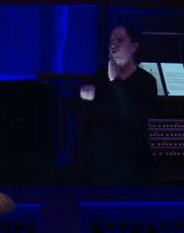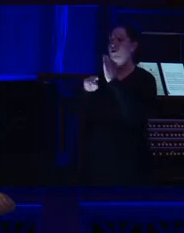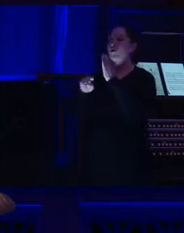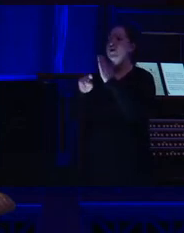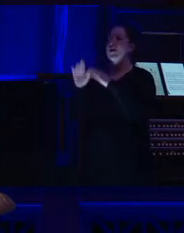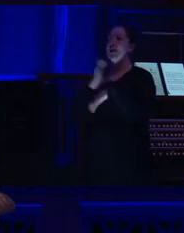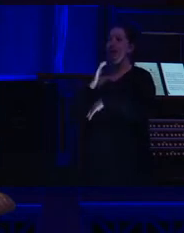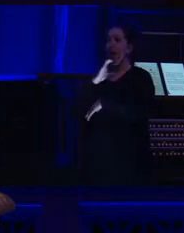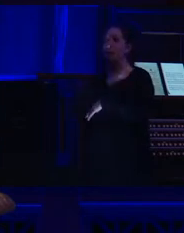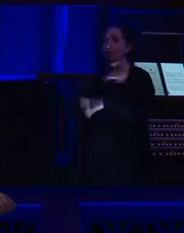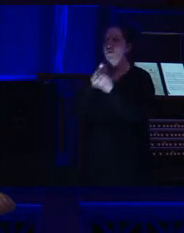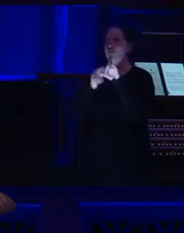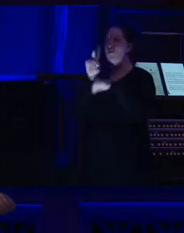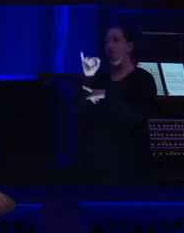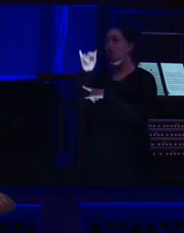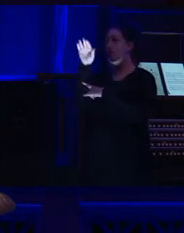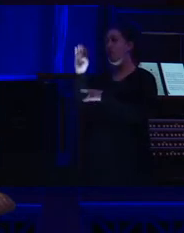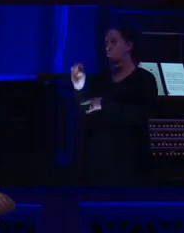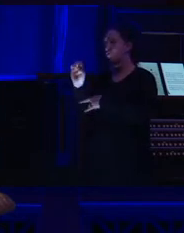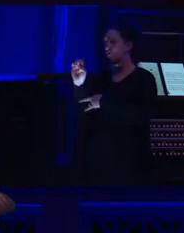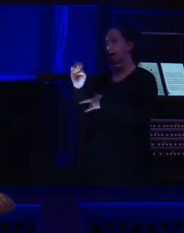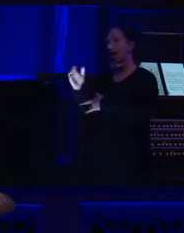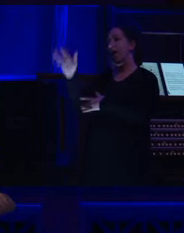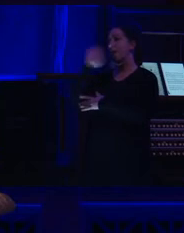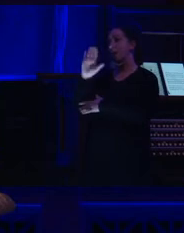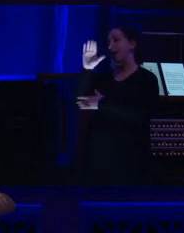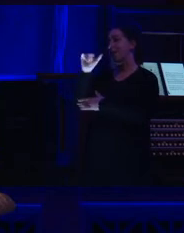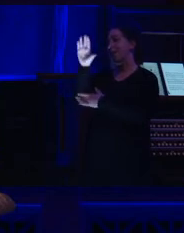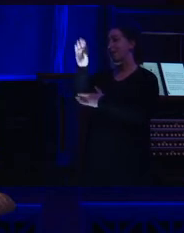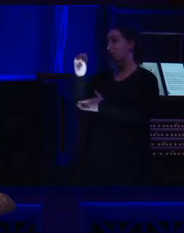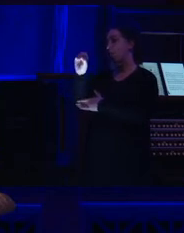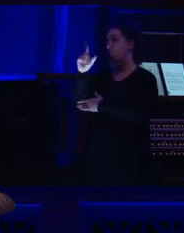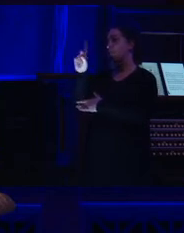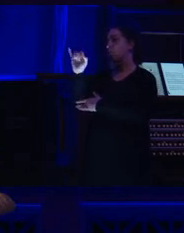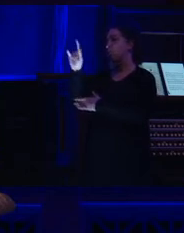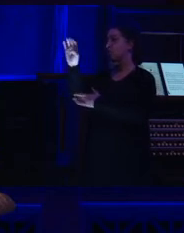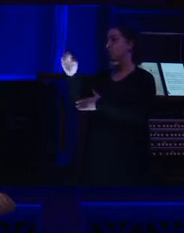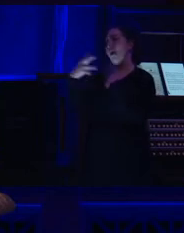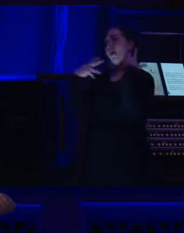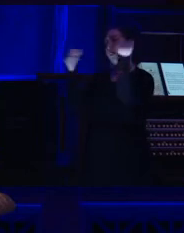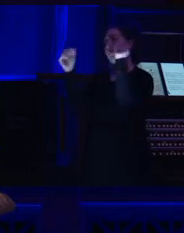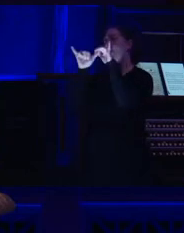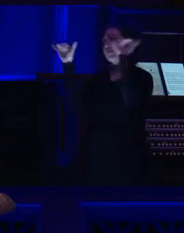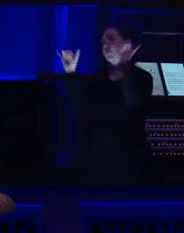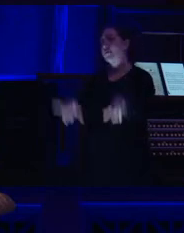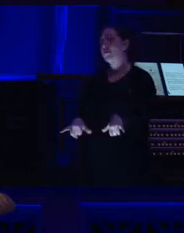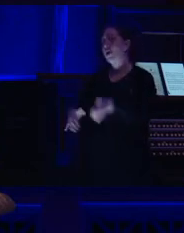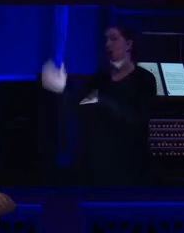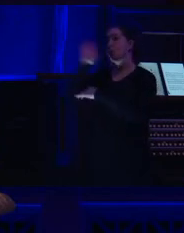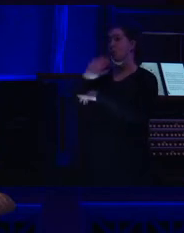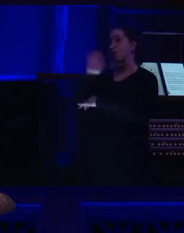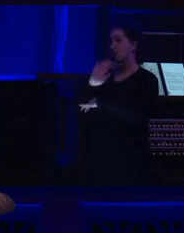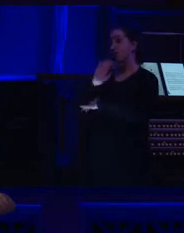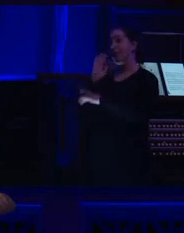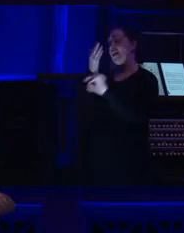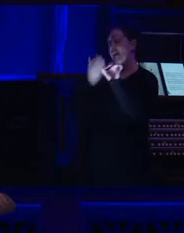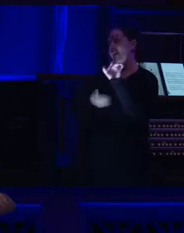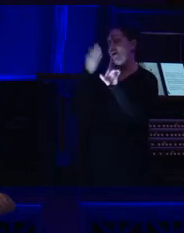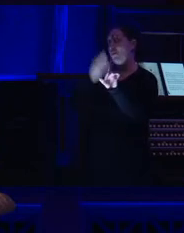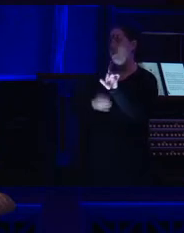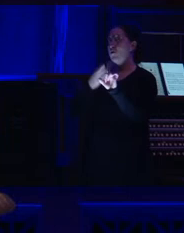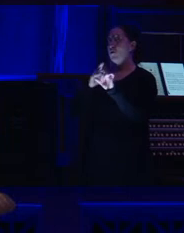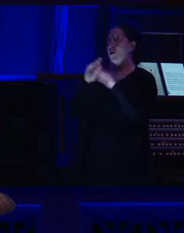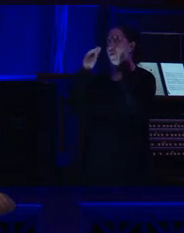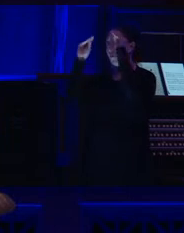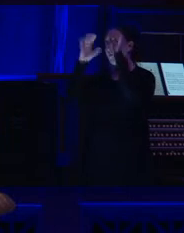of Duke University, and past CEO of Duke Health System. Previously, he was professor and chairman